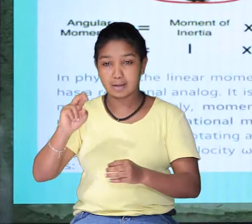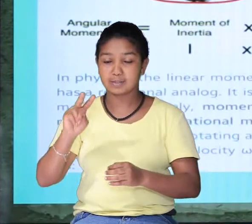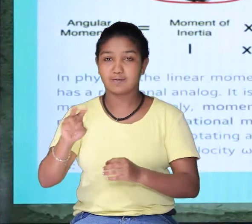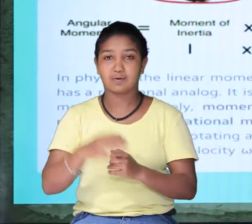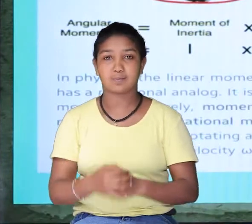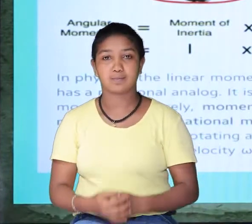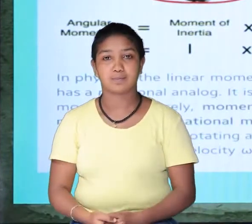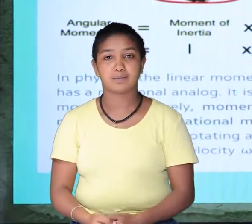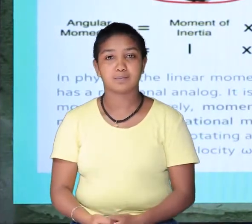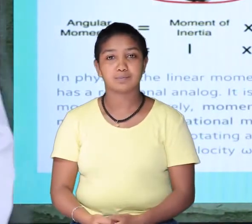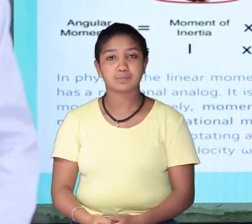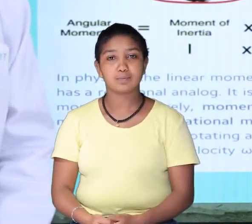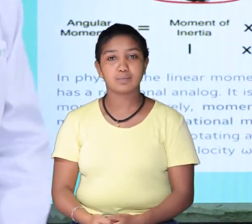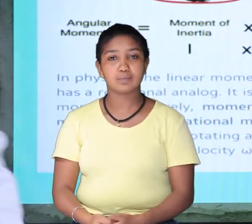v.